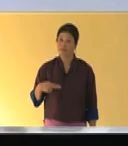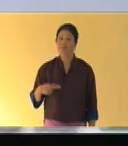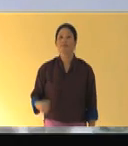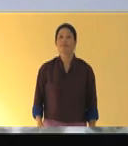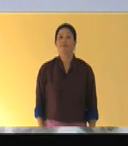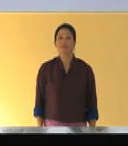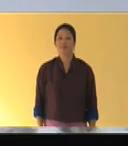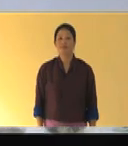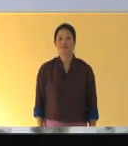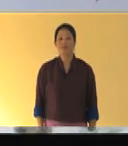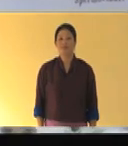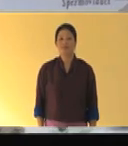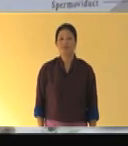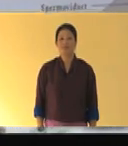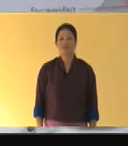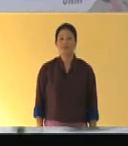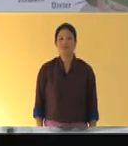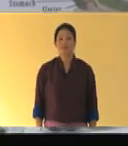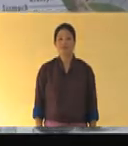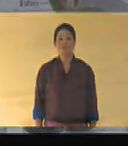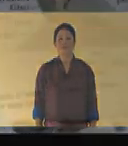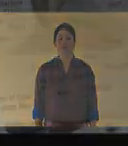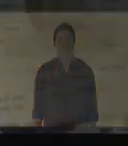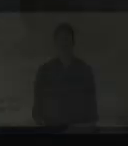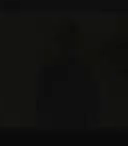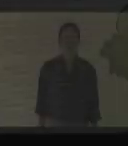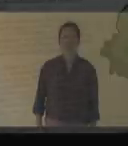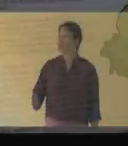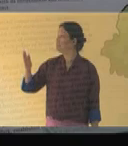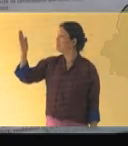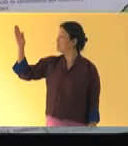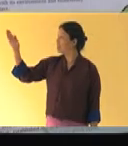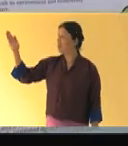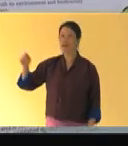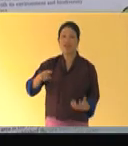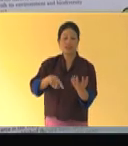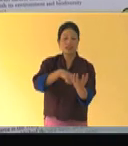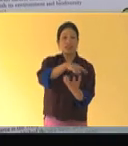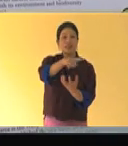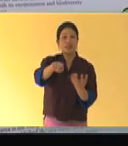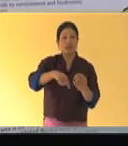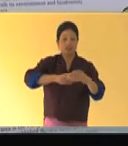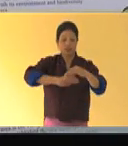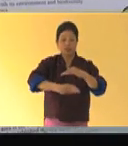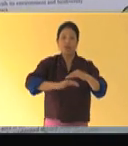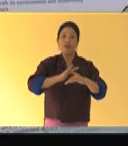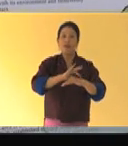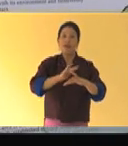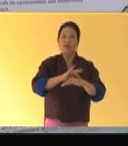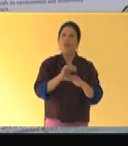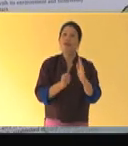2019, research carried out by NBC and other collaborators. So coming to the protected area system in Bhutan,